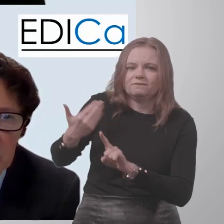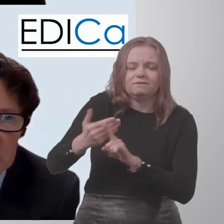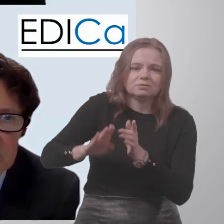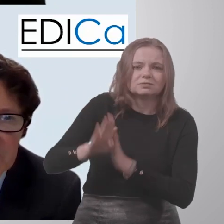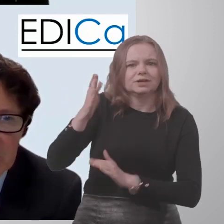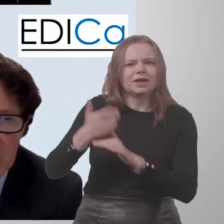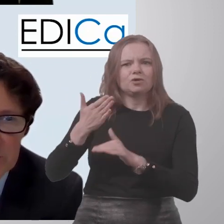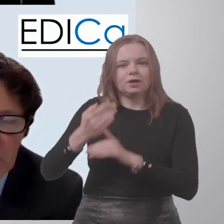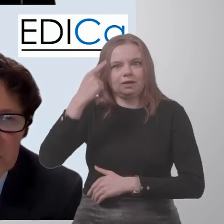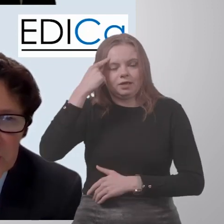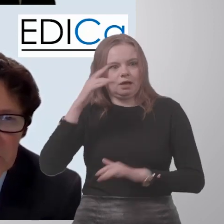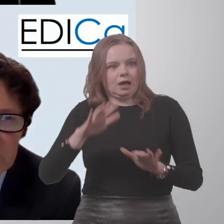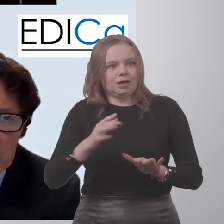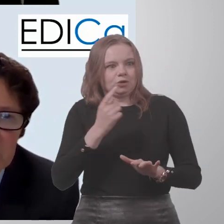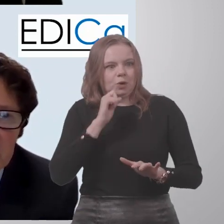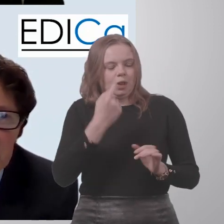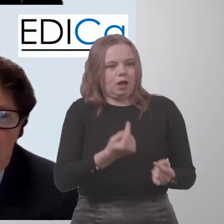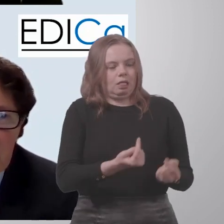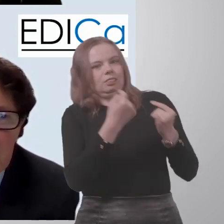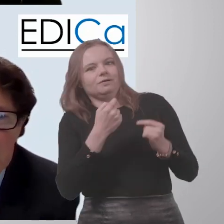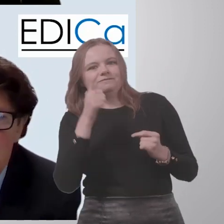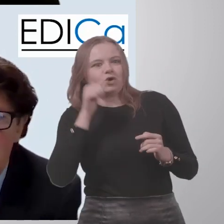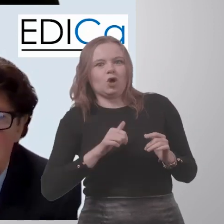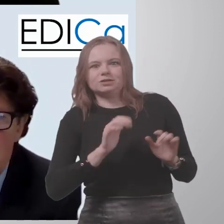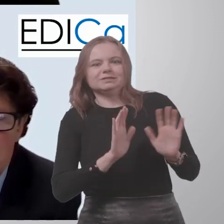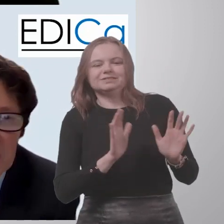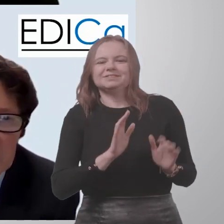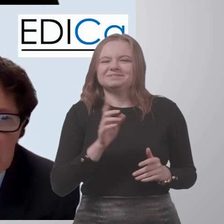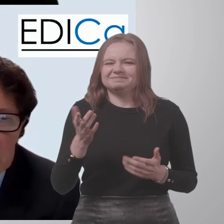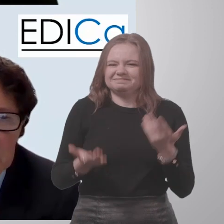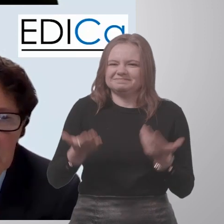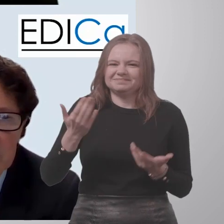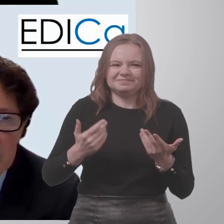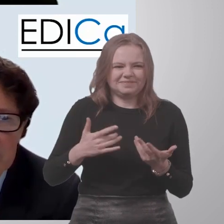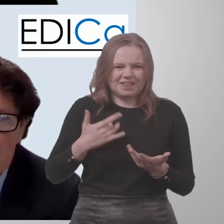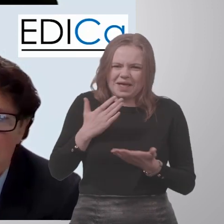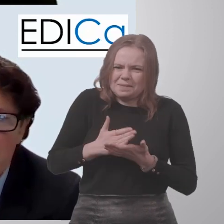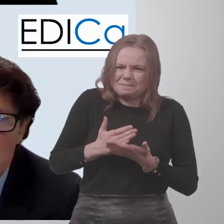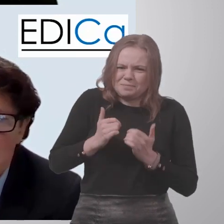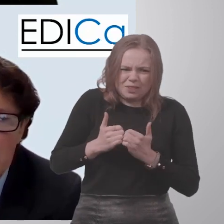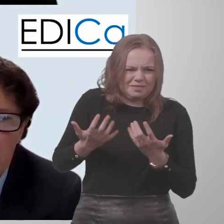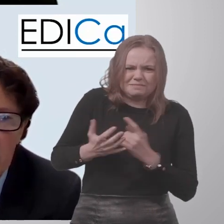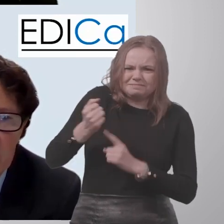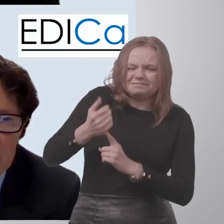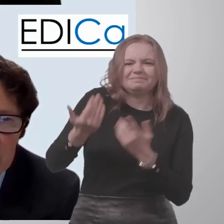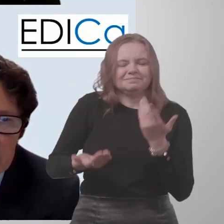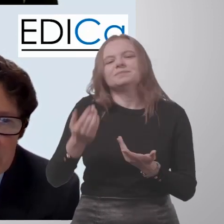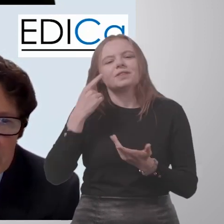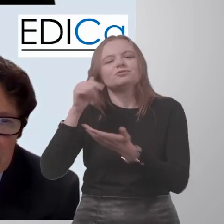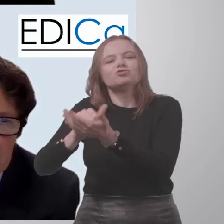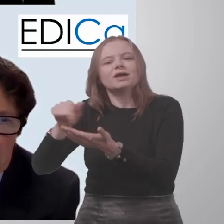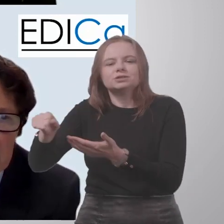out and go, you're a fraud, or you know, and that sort of thing. So yeah, I think you're absolutely right. We probably should be more kind